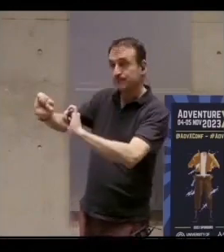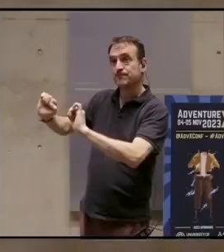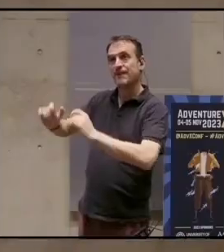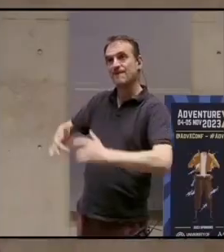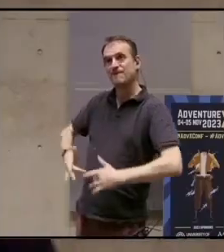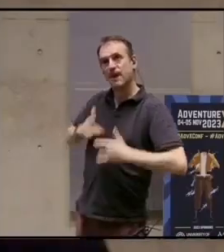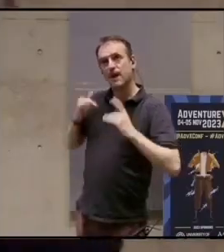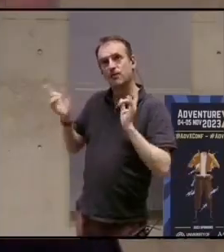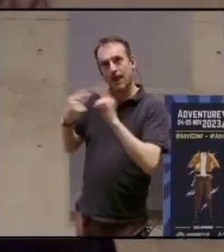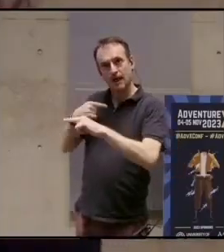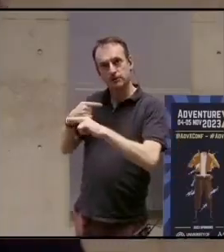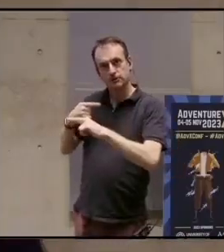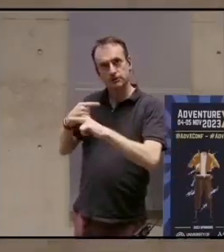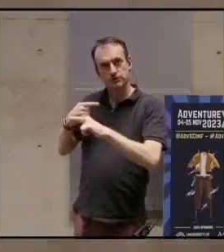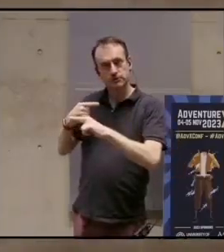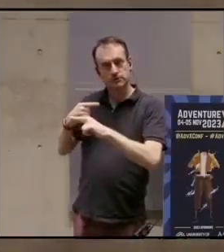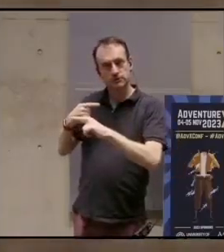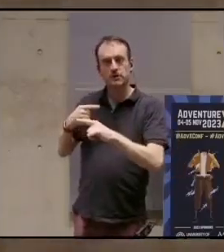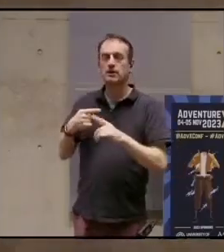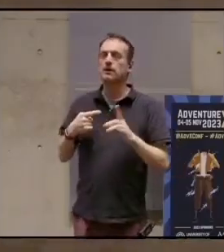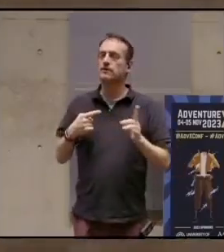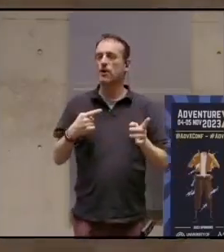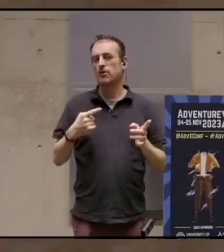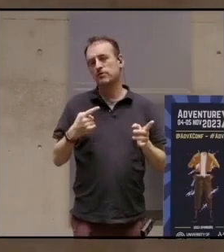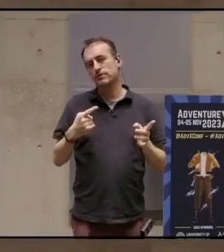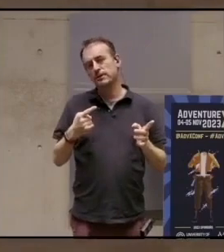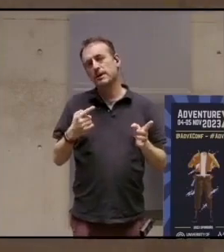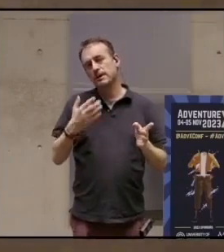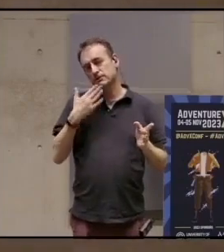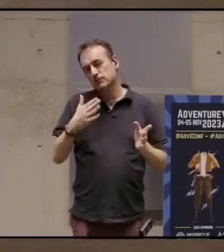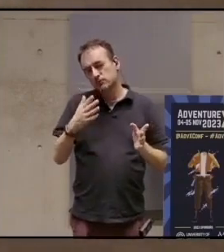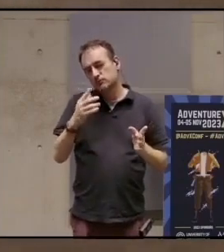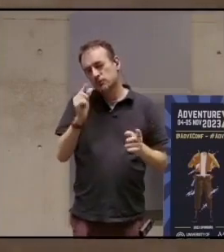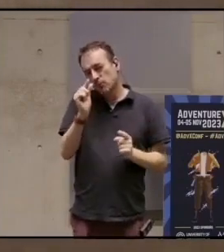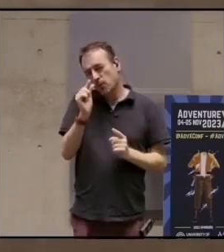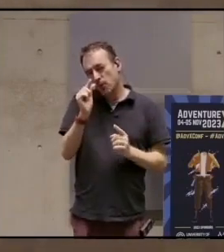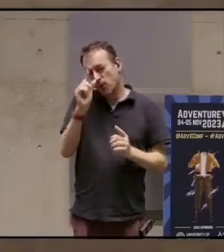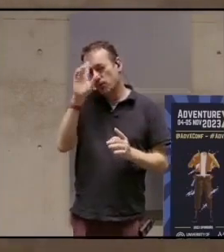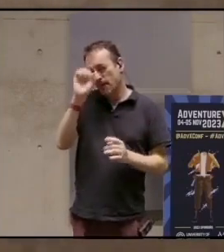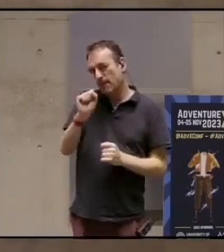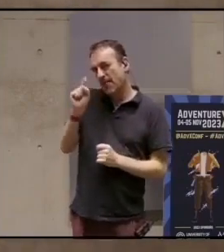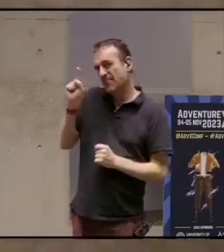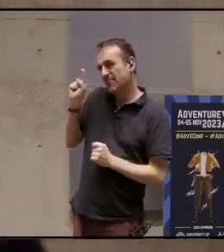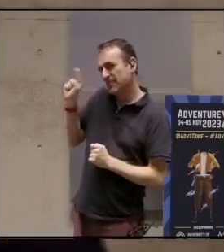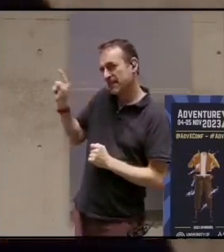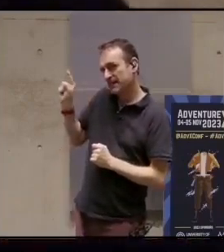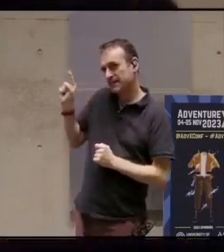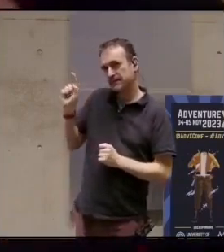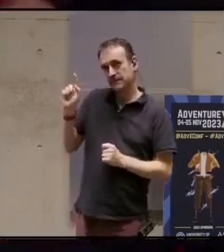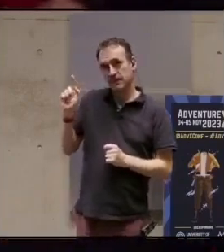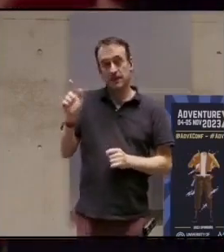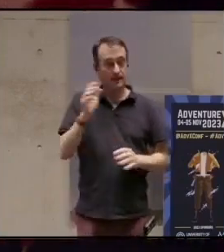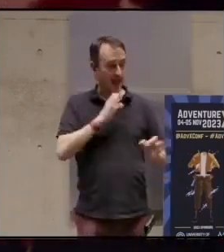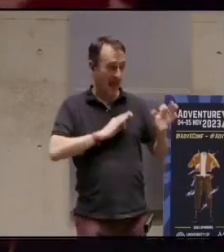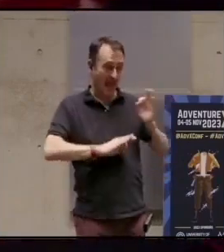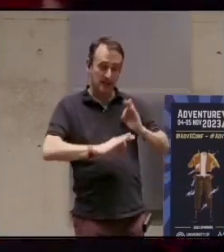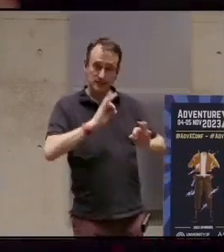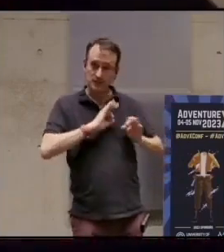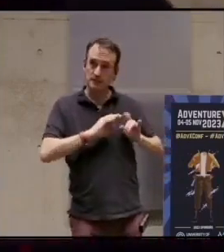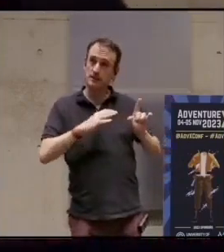happening. If you remember very little else, remember this. Give them the space and freedom